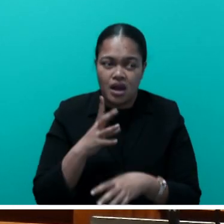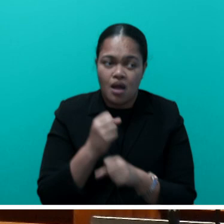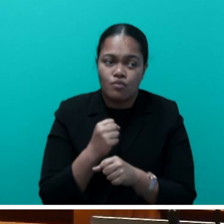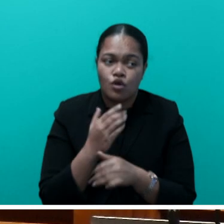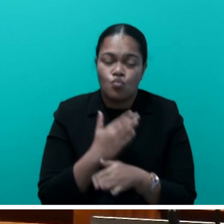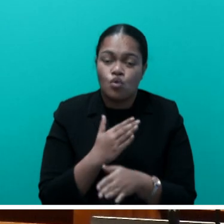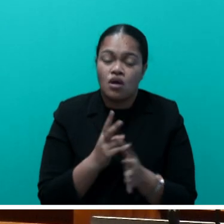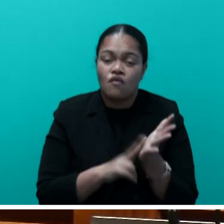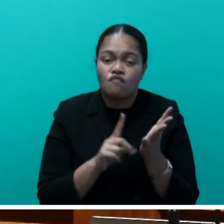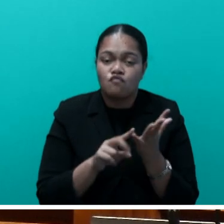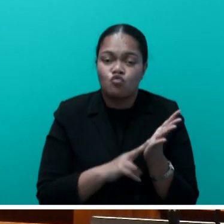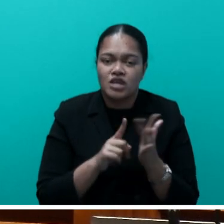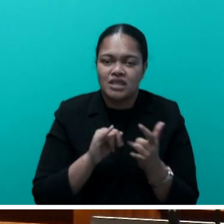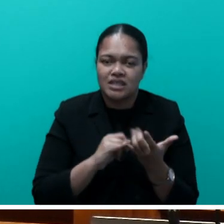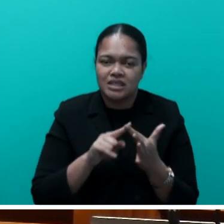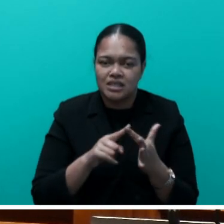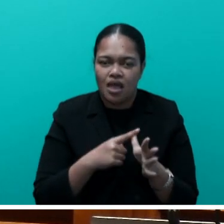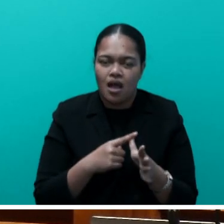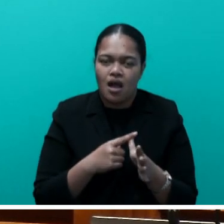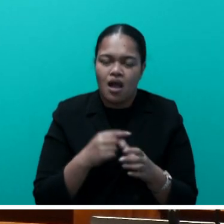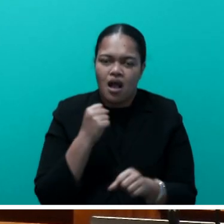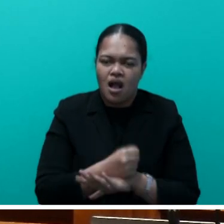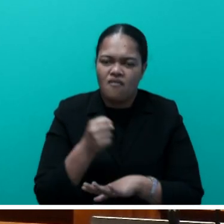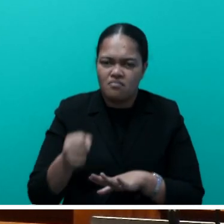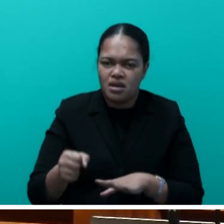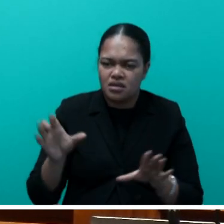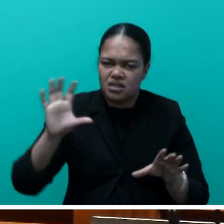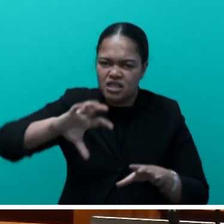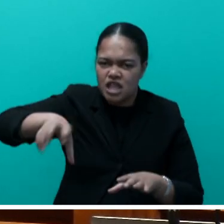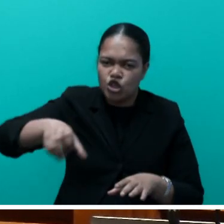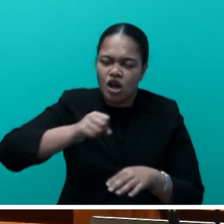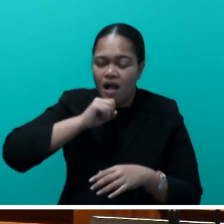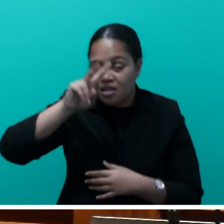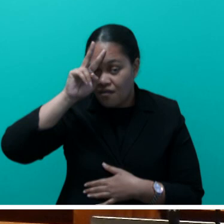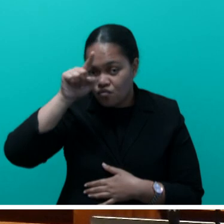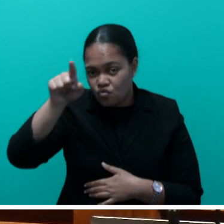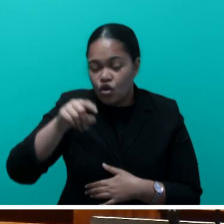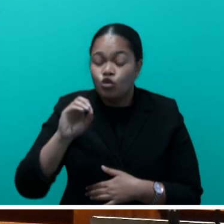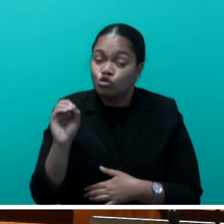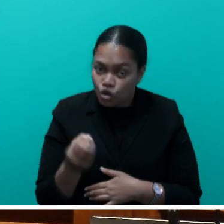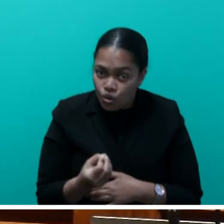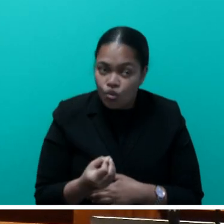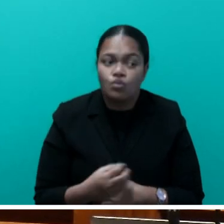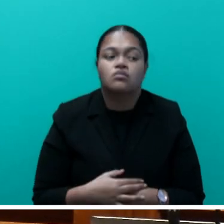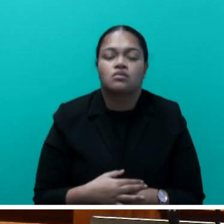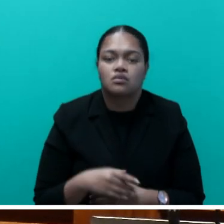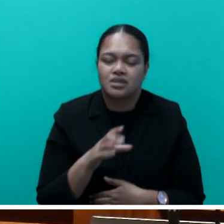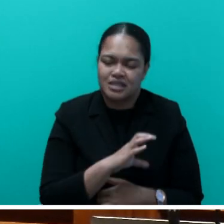the Bunisea government station in Kandavu. Mr. Speaker, sir, the government recognizes the invaluable contribution